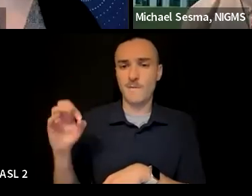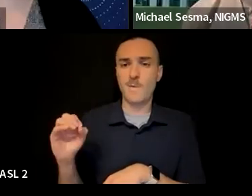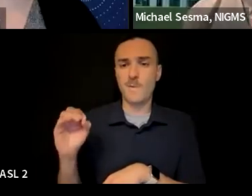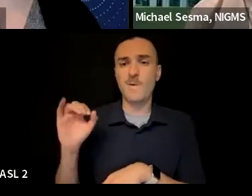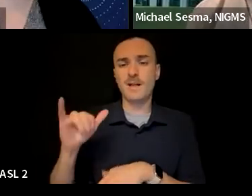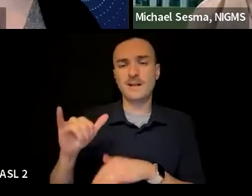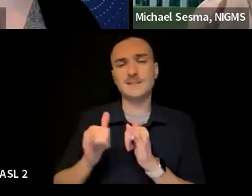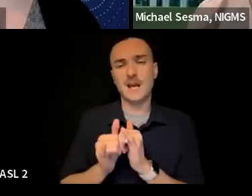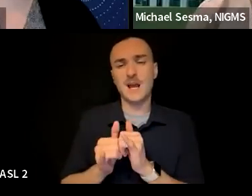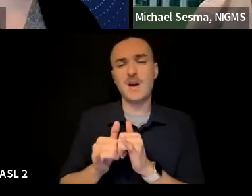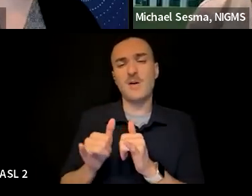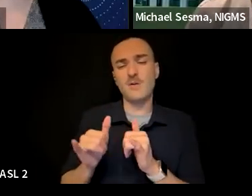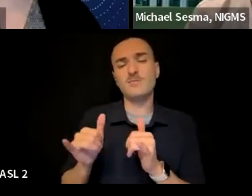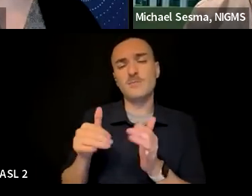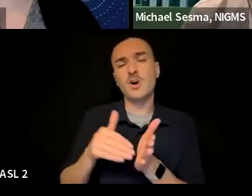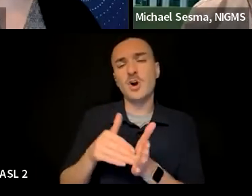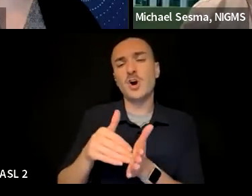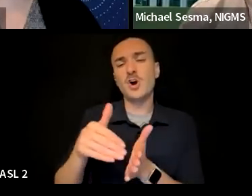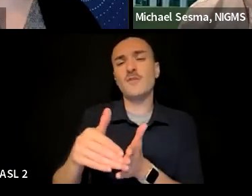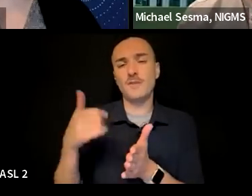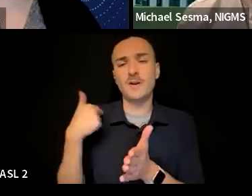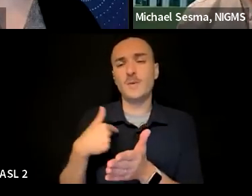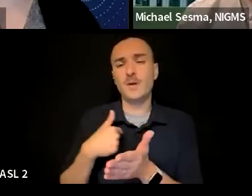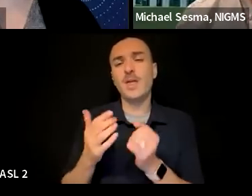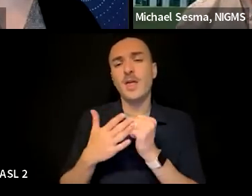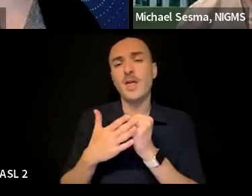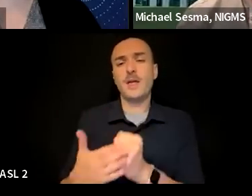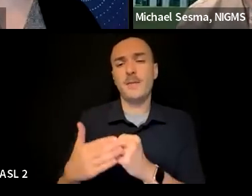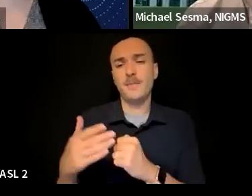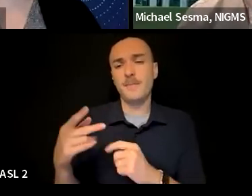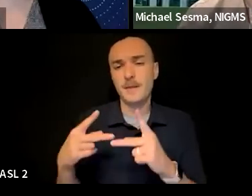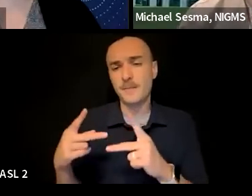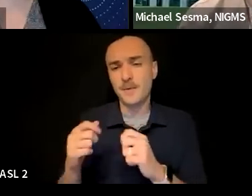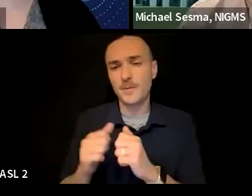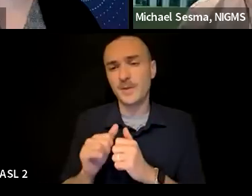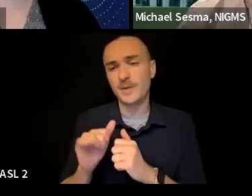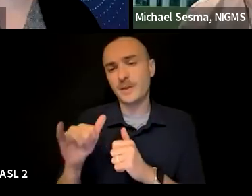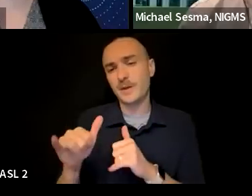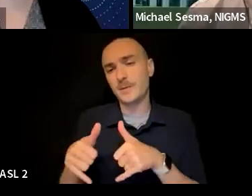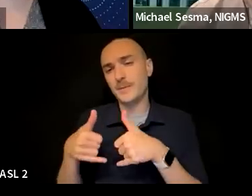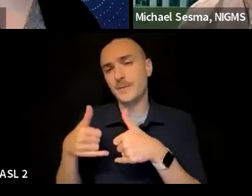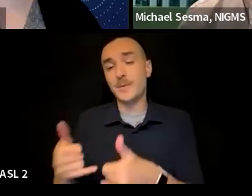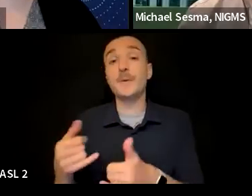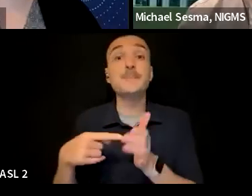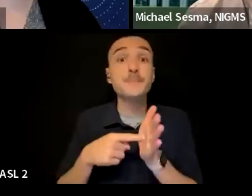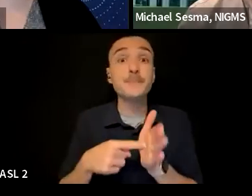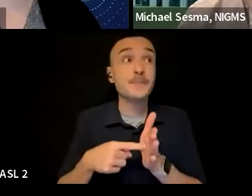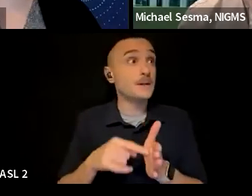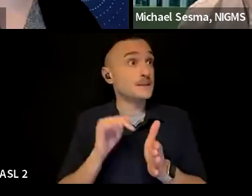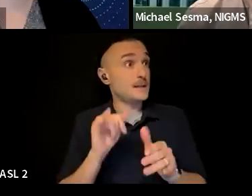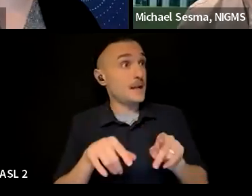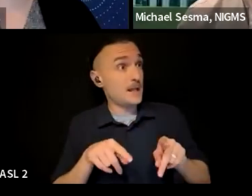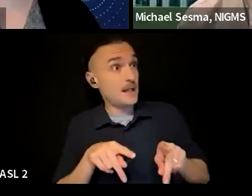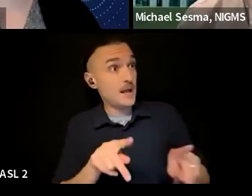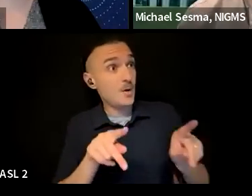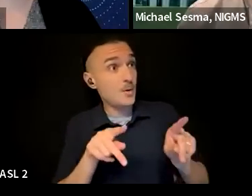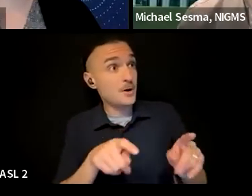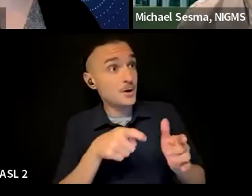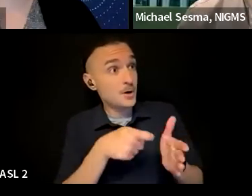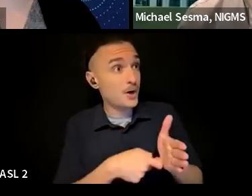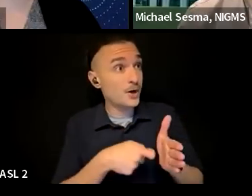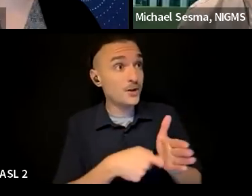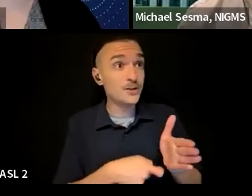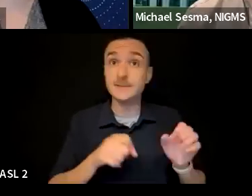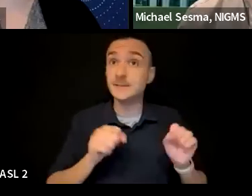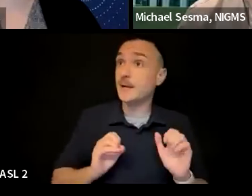people prior to award, especially if they're have questions about, is this an allowable cost? Can I put this in the application? I